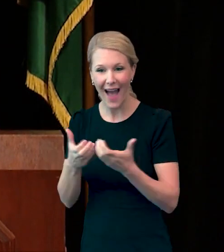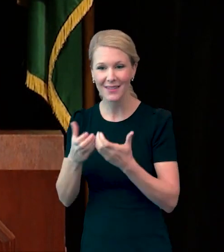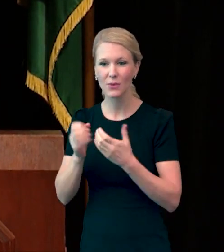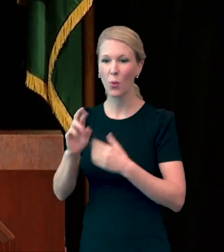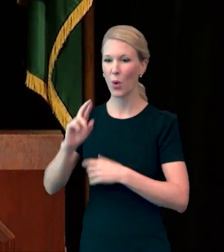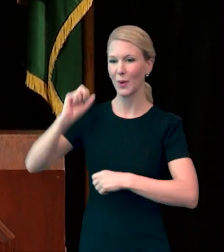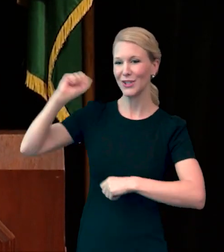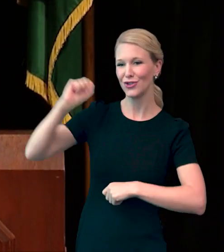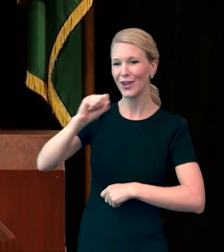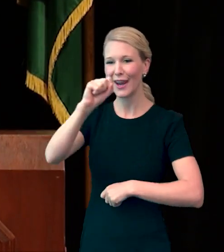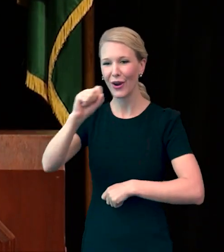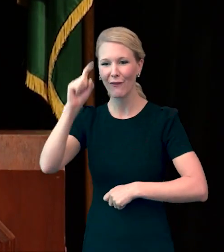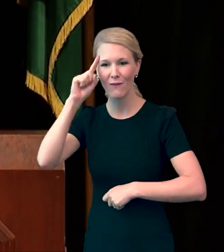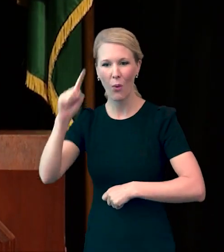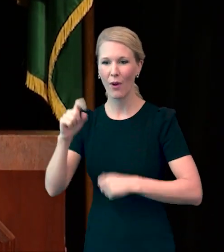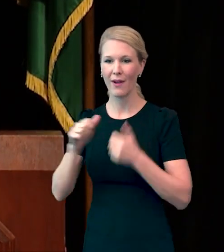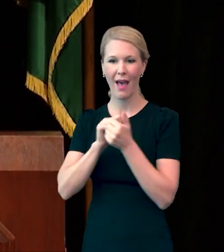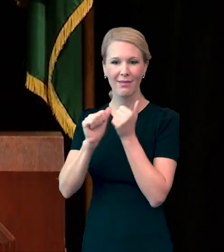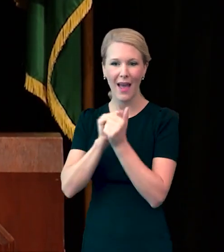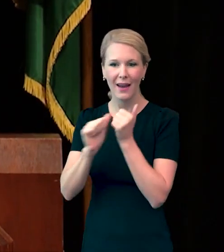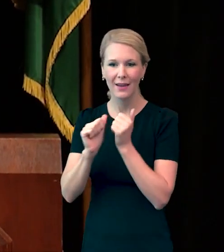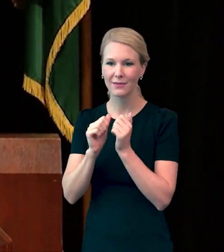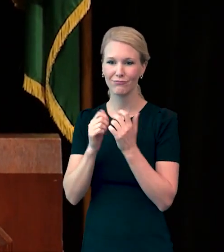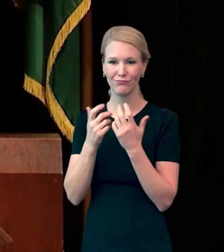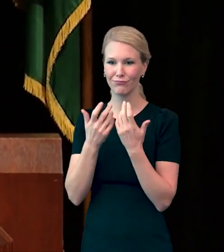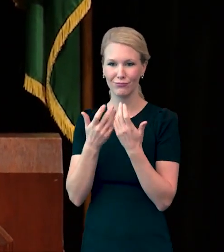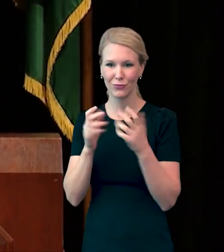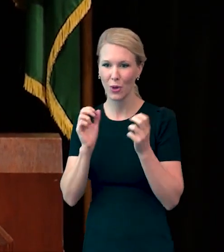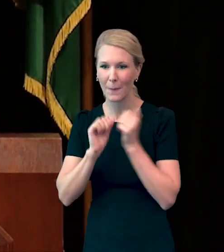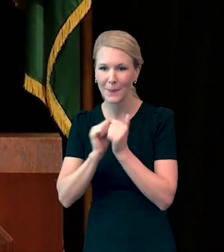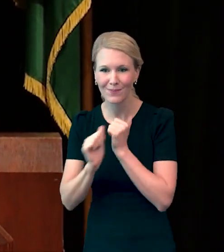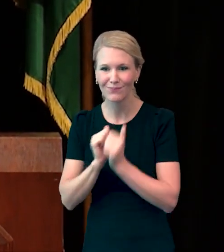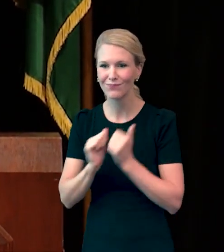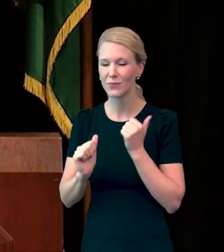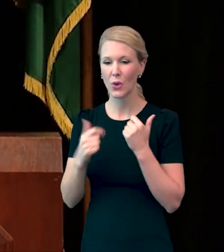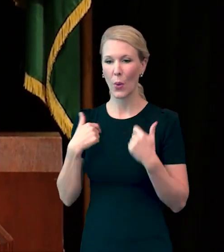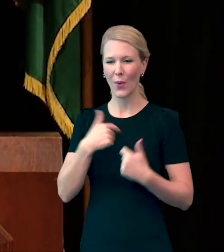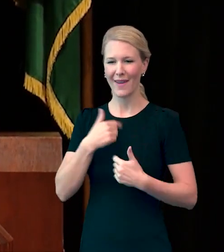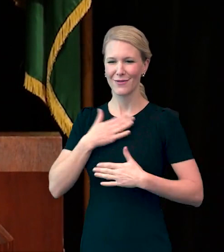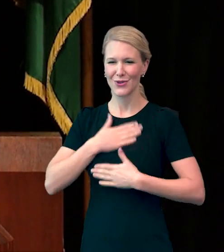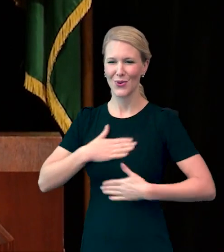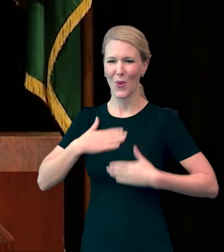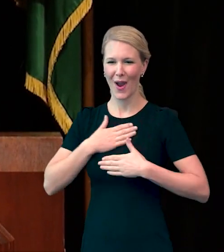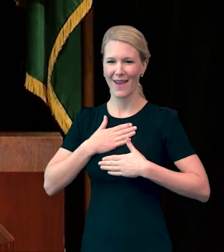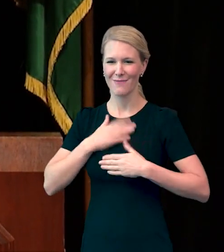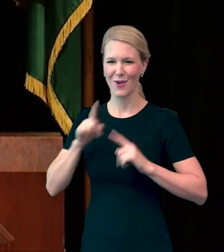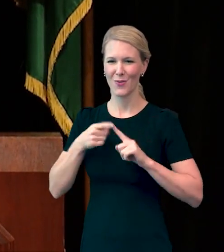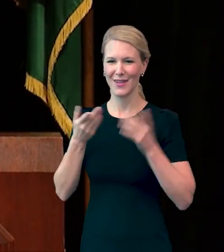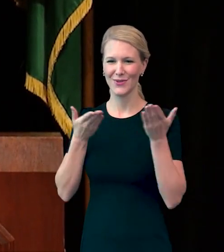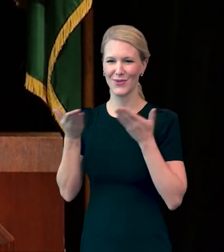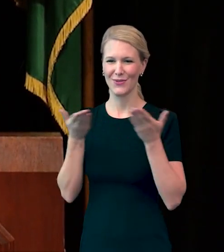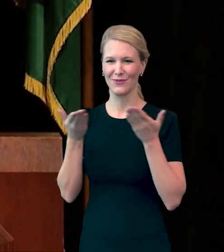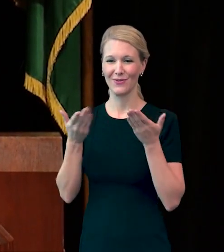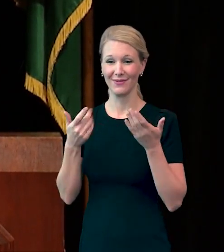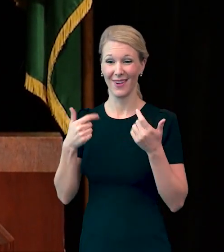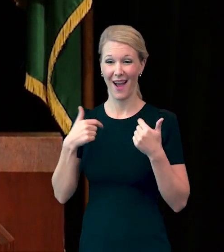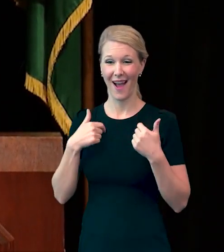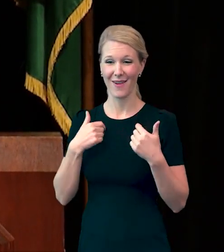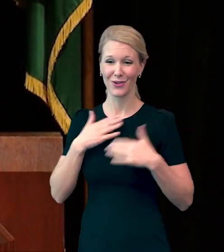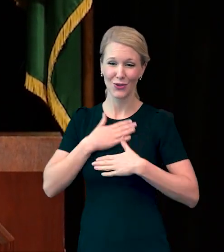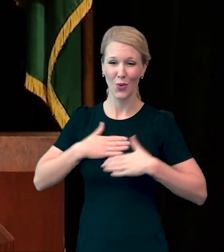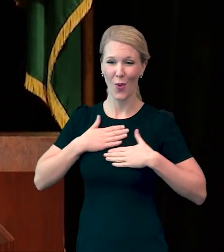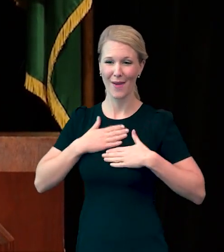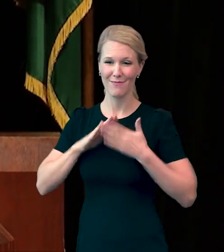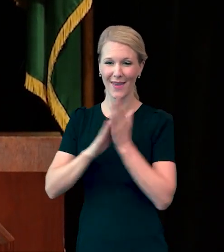you on stages and in athletic competitions. Interacting with you is one of the great joys of serving as a university